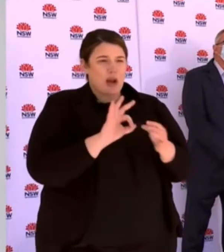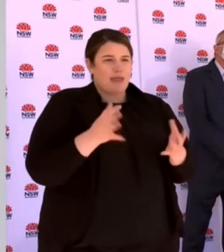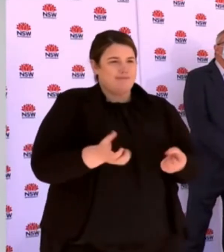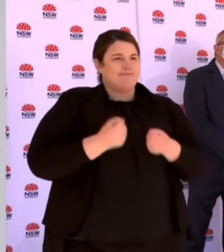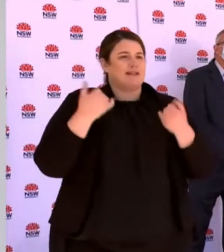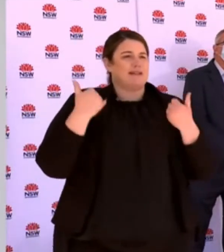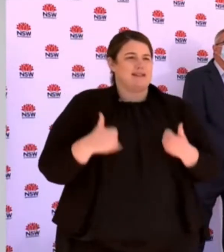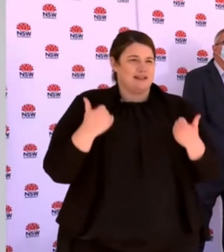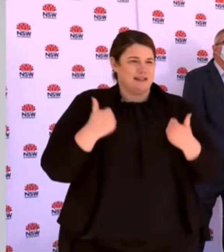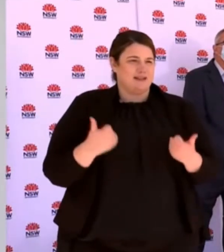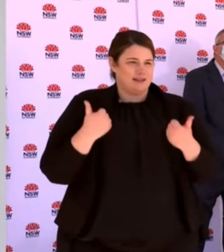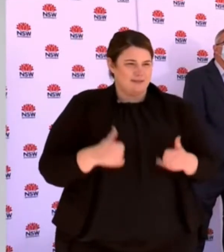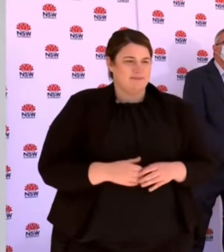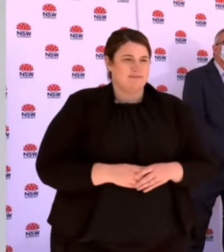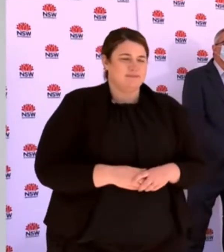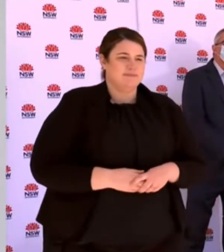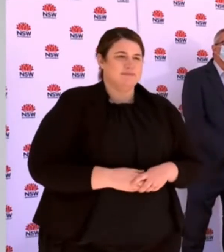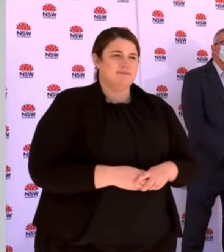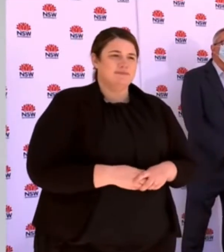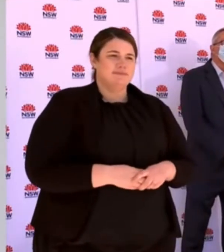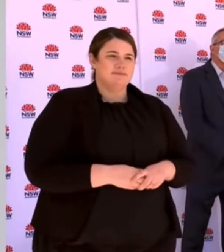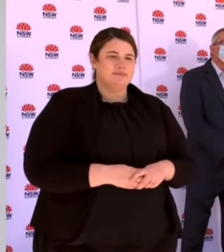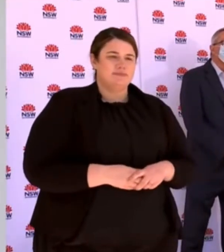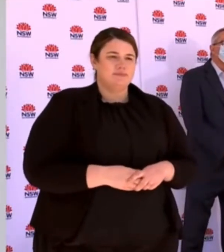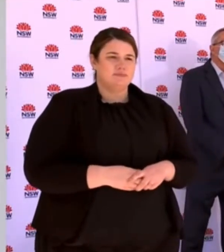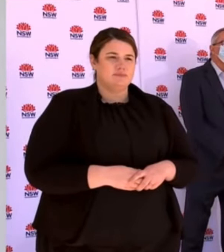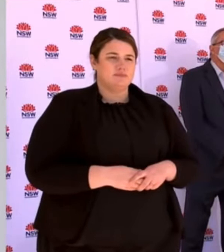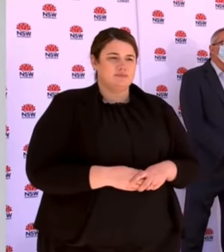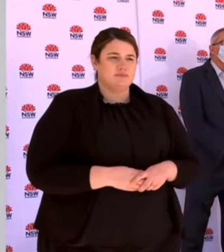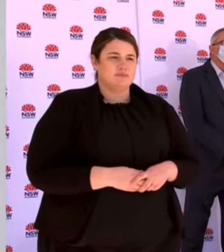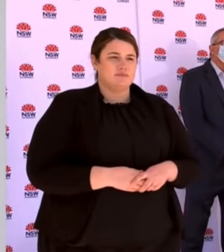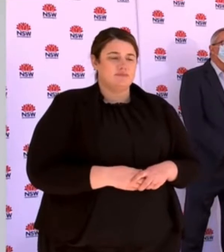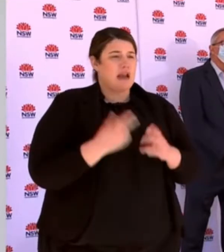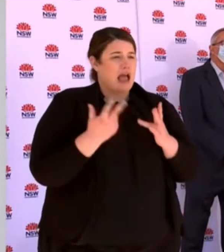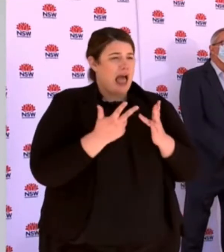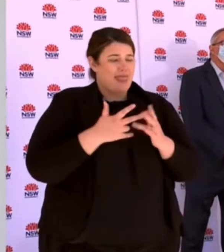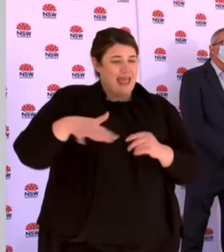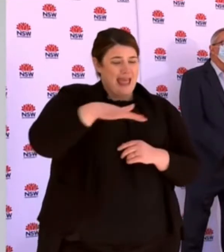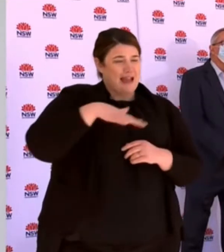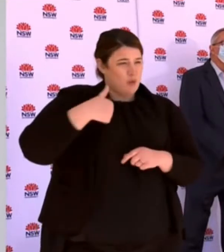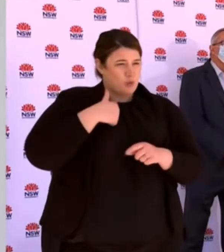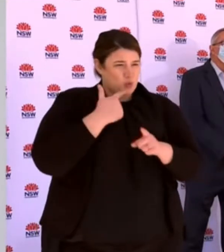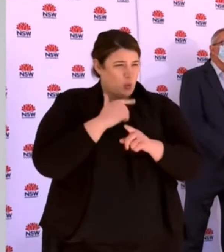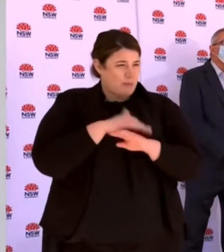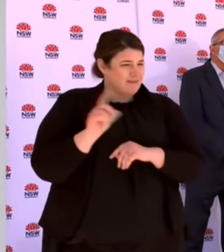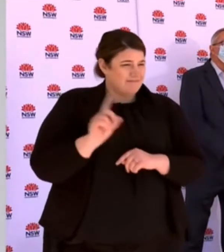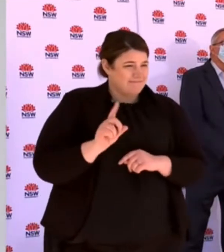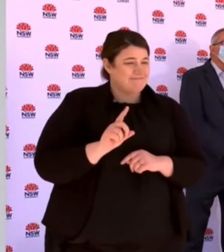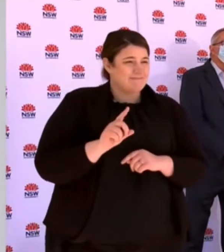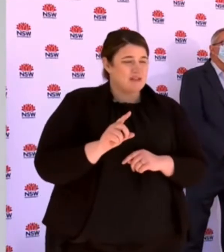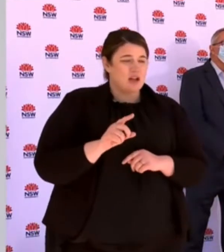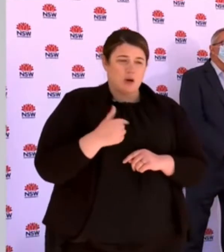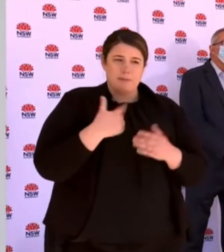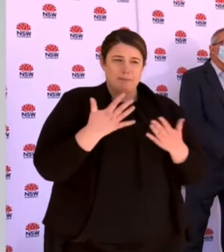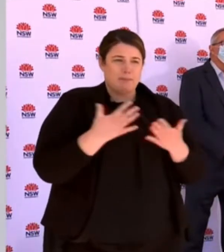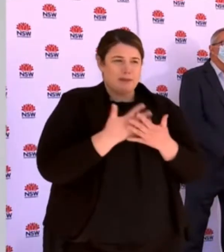transmission from those healthcare worker exposures. In terms of other settings I'd like to just highlight is I